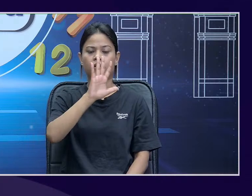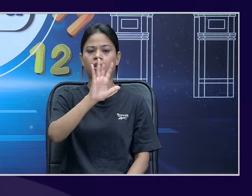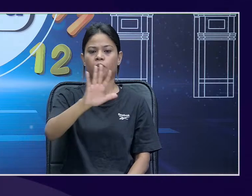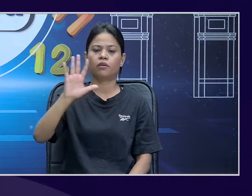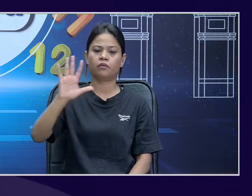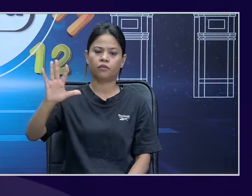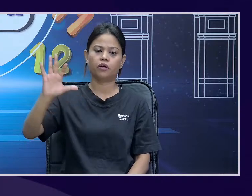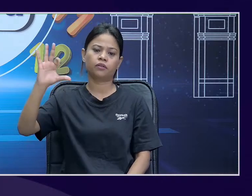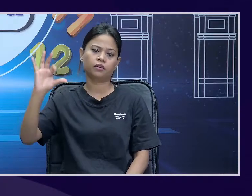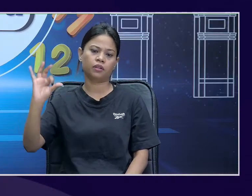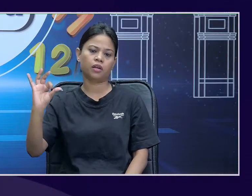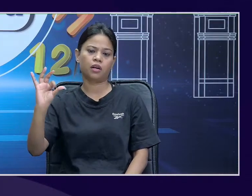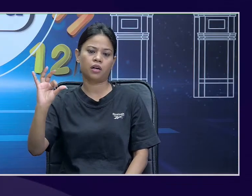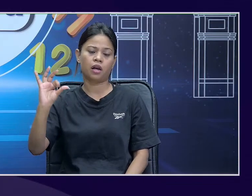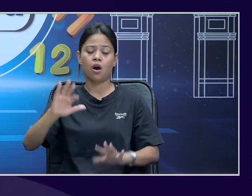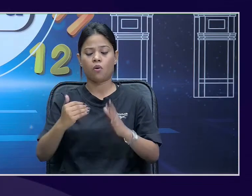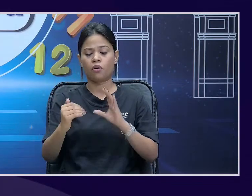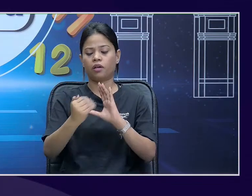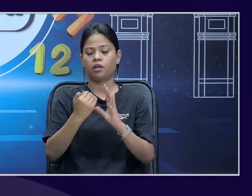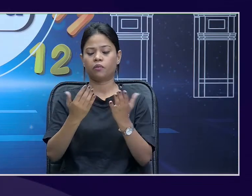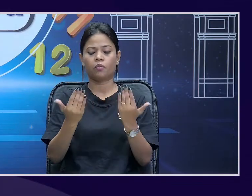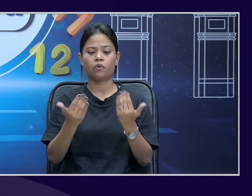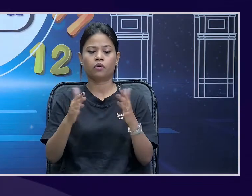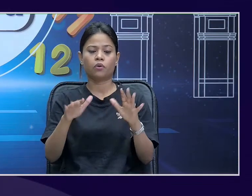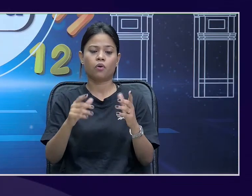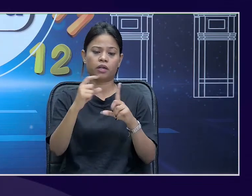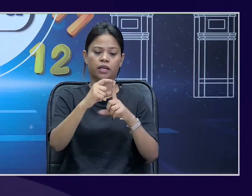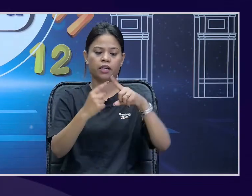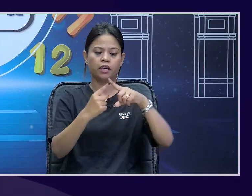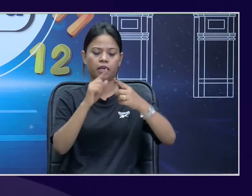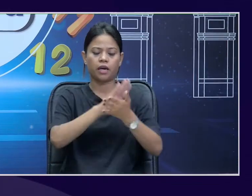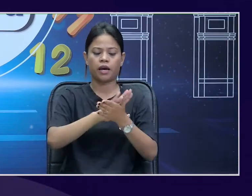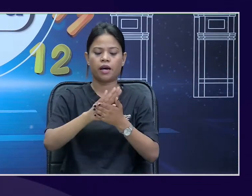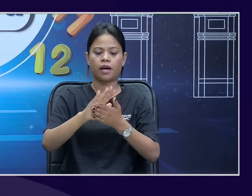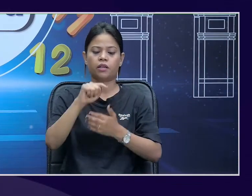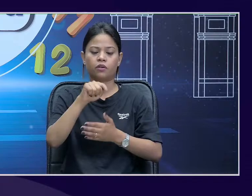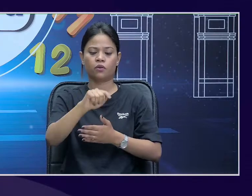8800 and you can drop a mail at our email address, that is